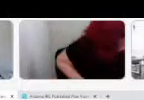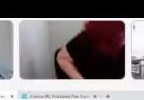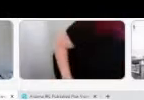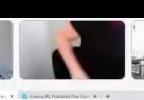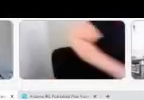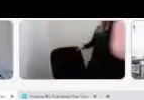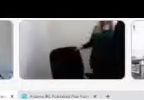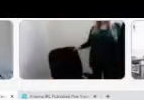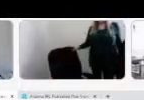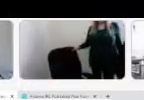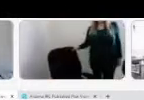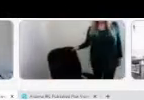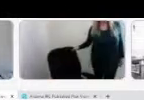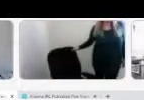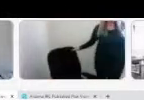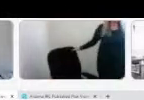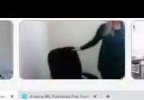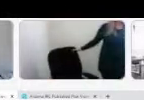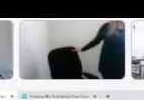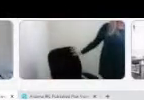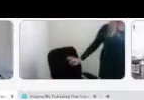adam are you there